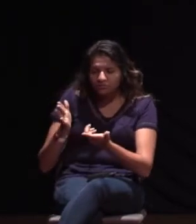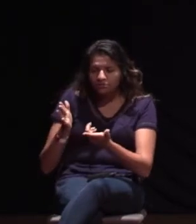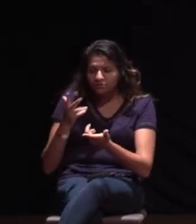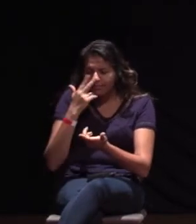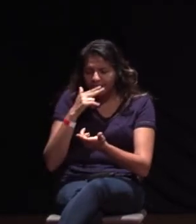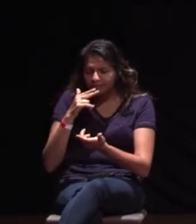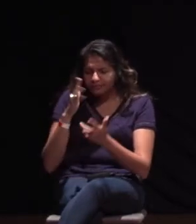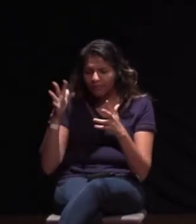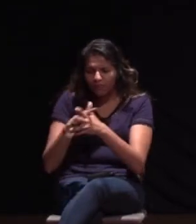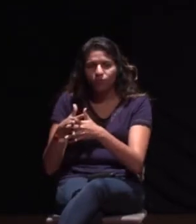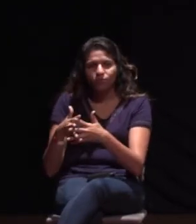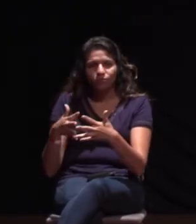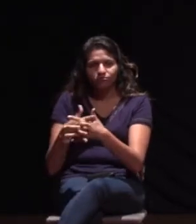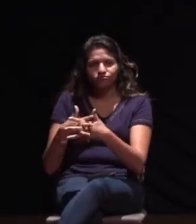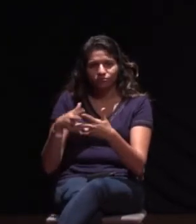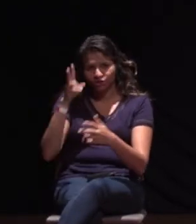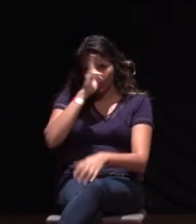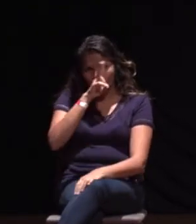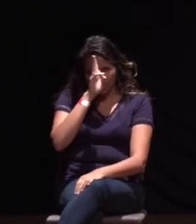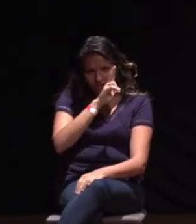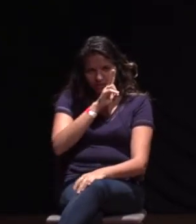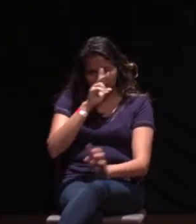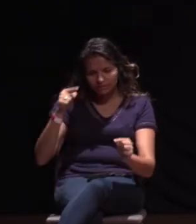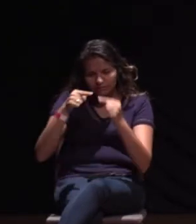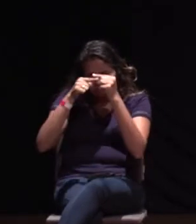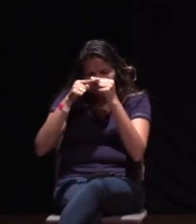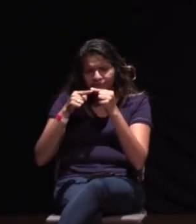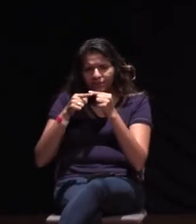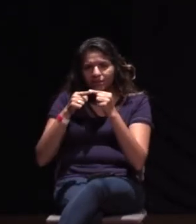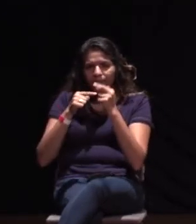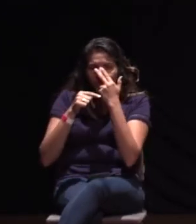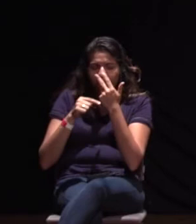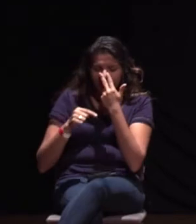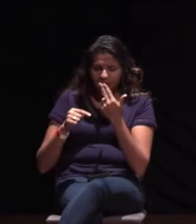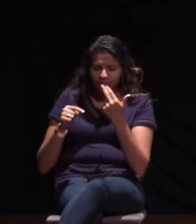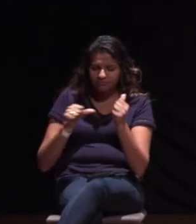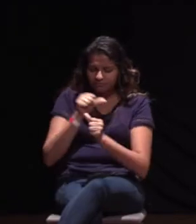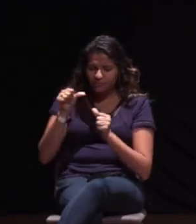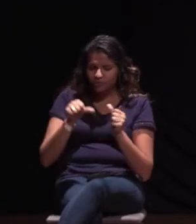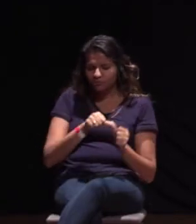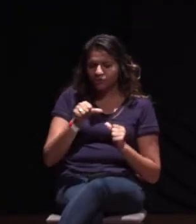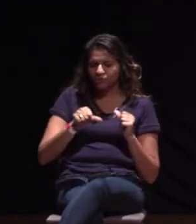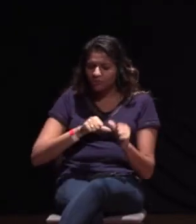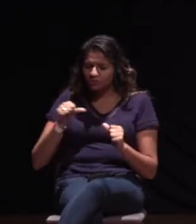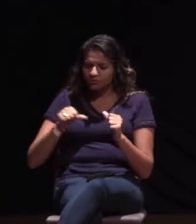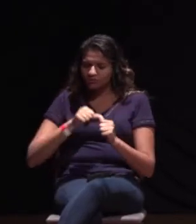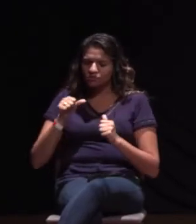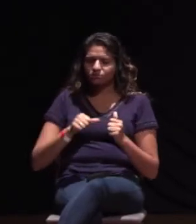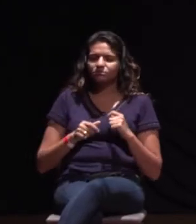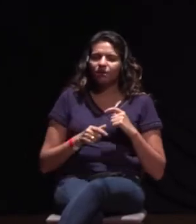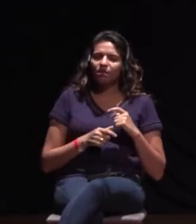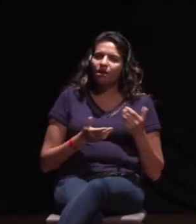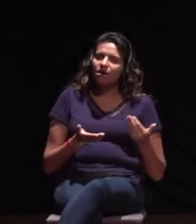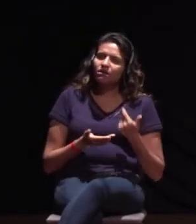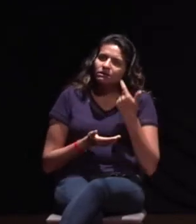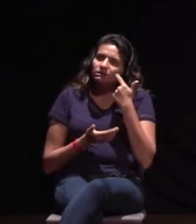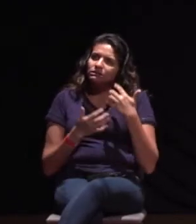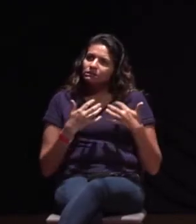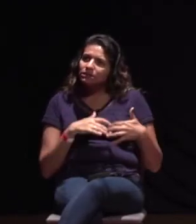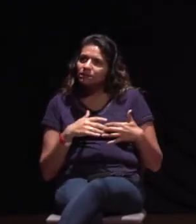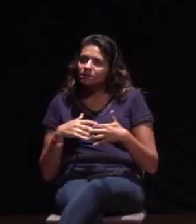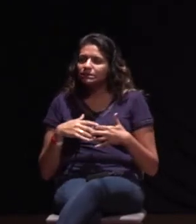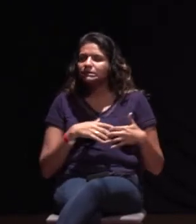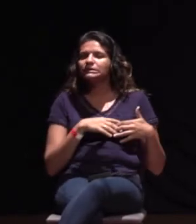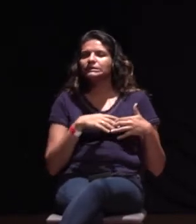think those are being reshaped. Those critiques are being kind of questioned. I do think, however, that it's